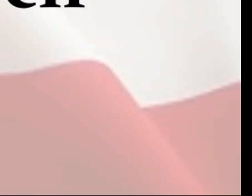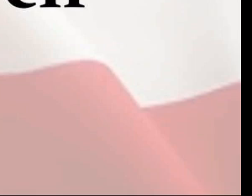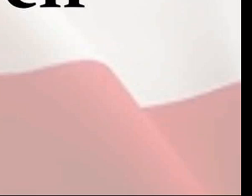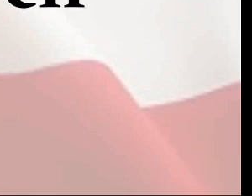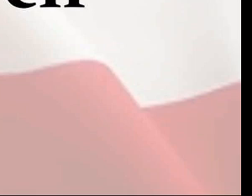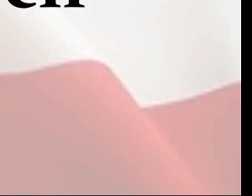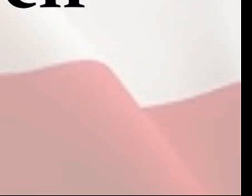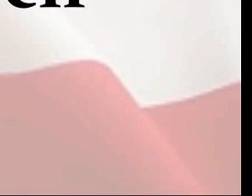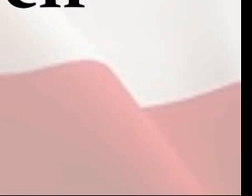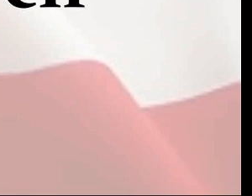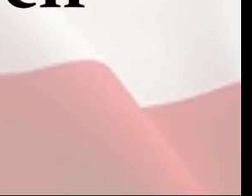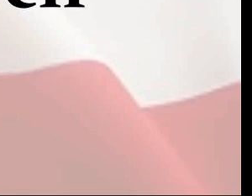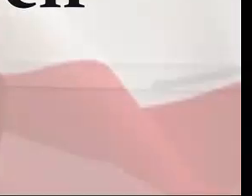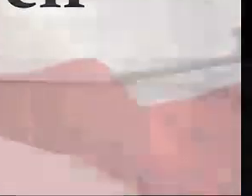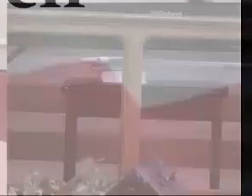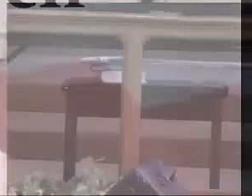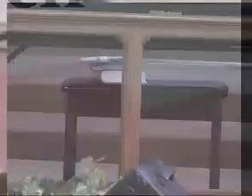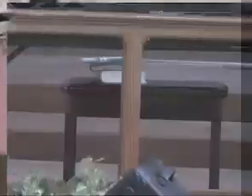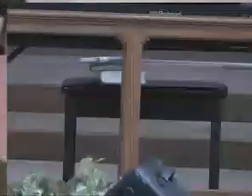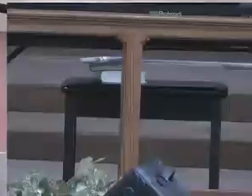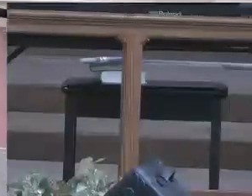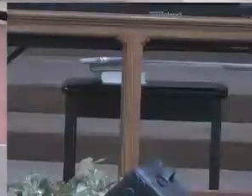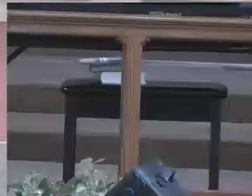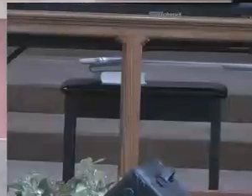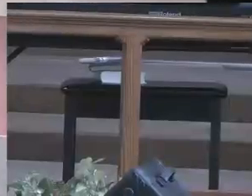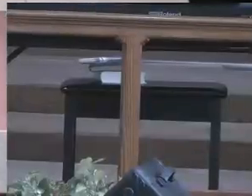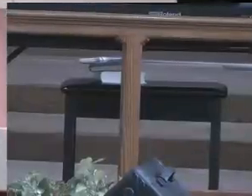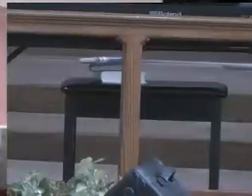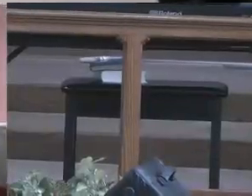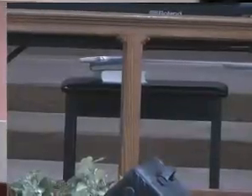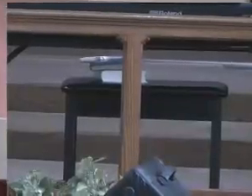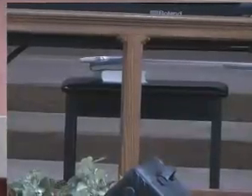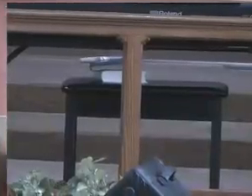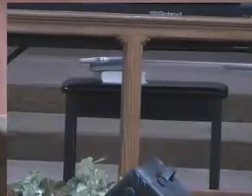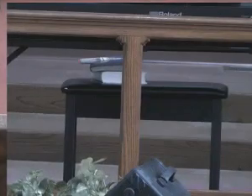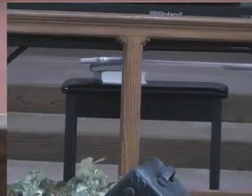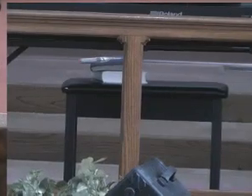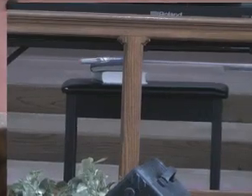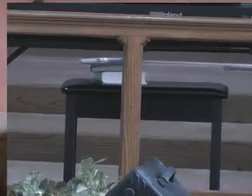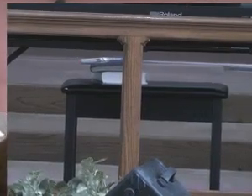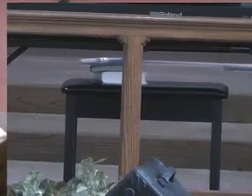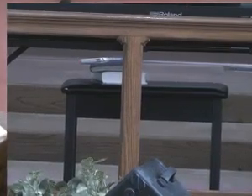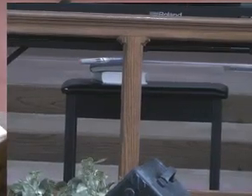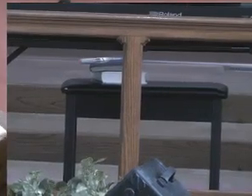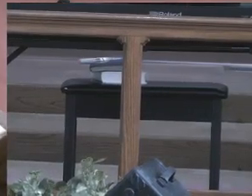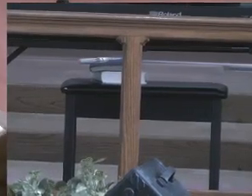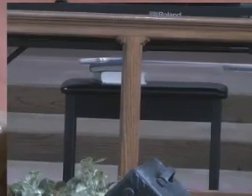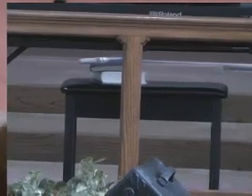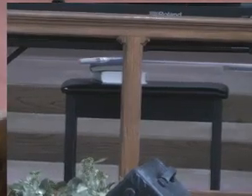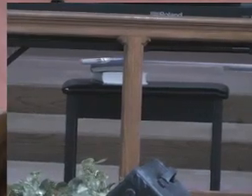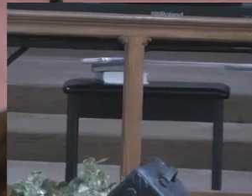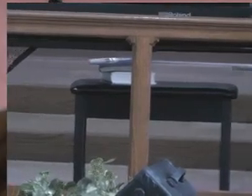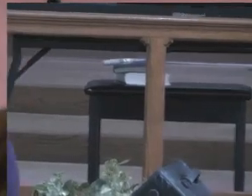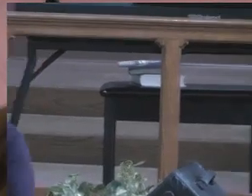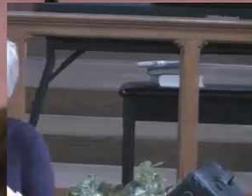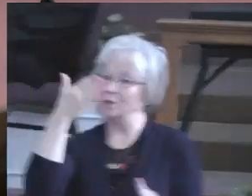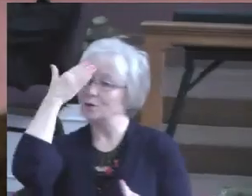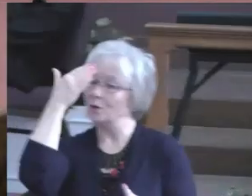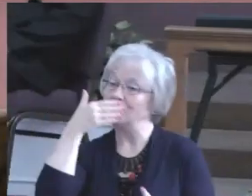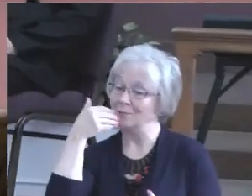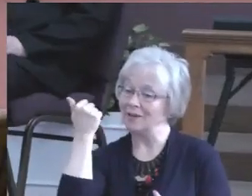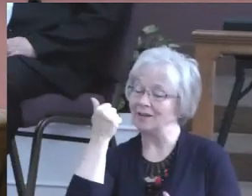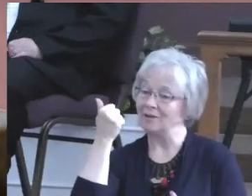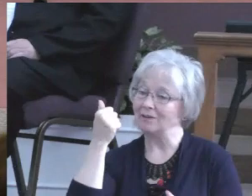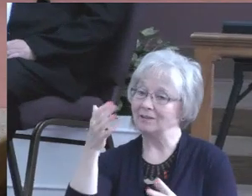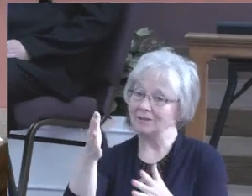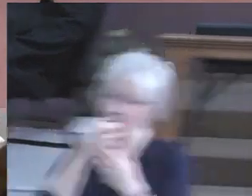Good. I'm glad to hear that. It's good to see you this morning. If you're a guest with us, we're extremely grateful for your presence. Look forward to getting to know you better. When you came in, you should have